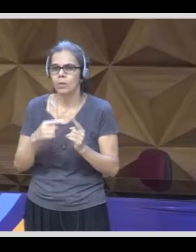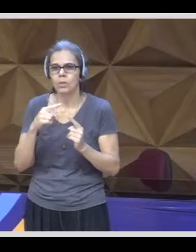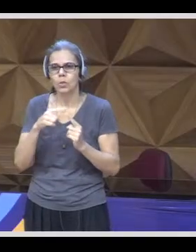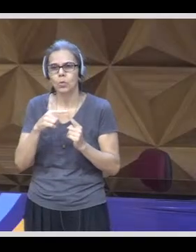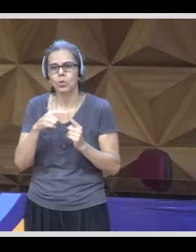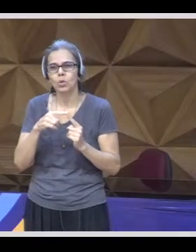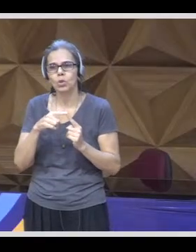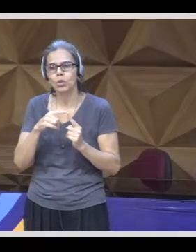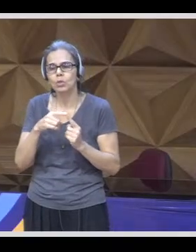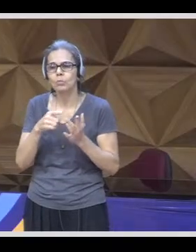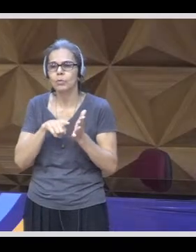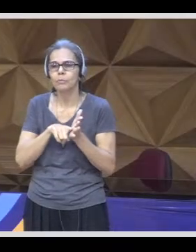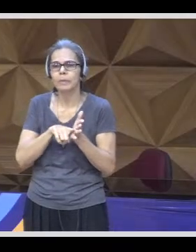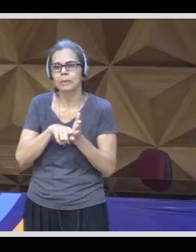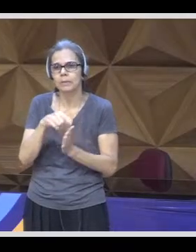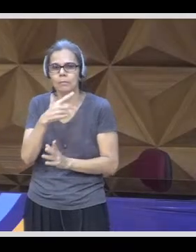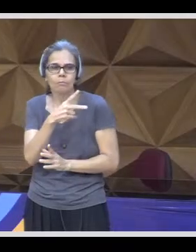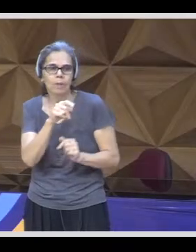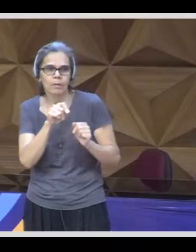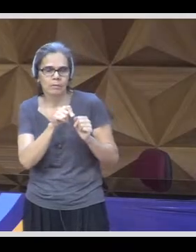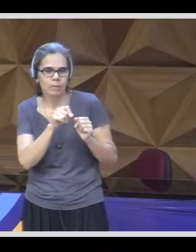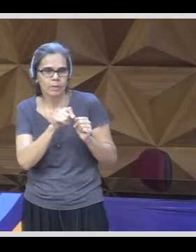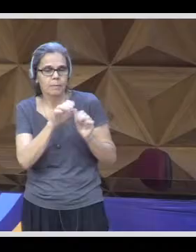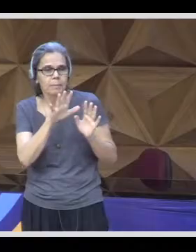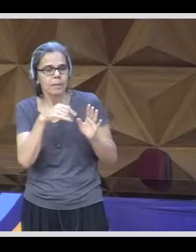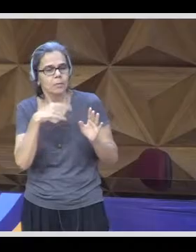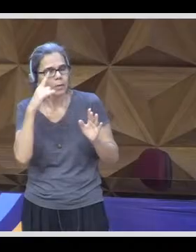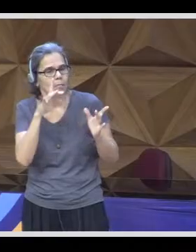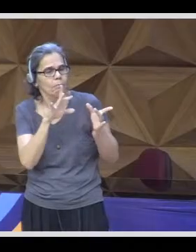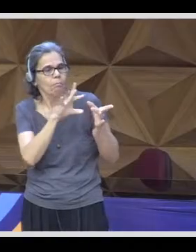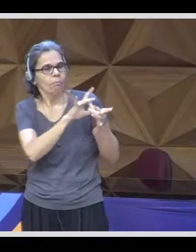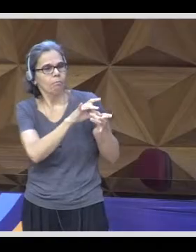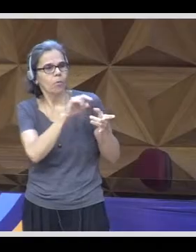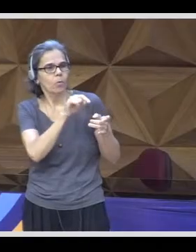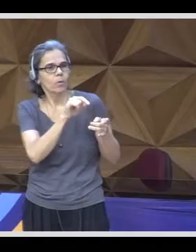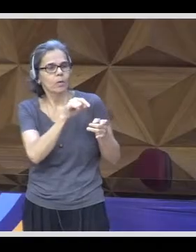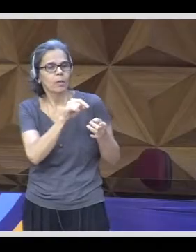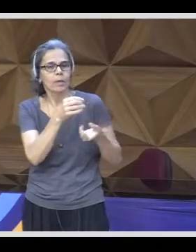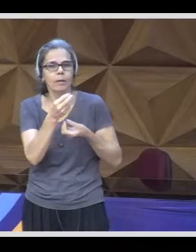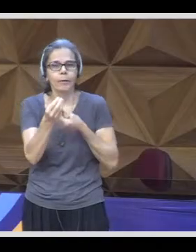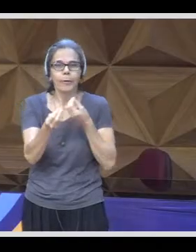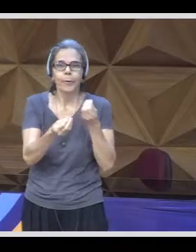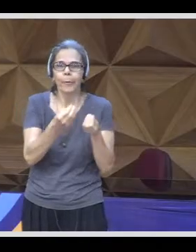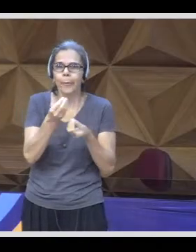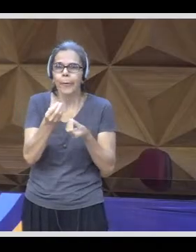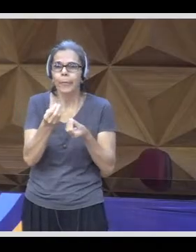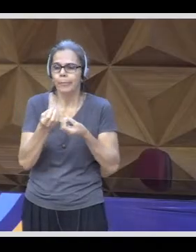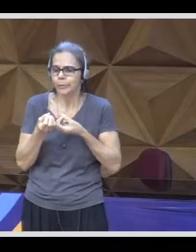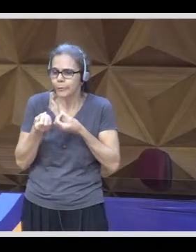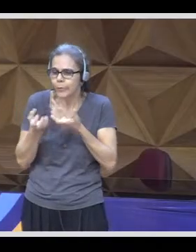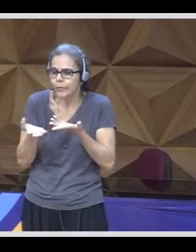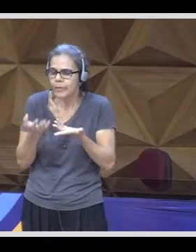I just want to connect with you on the keeping children safe online, and also want